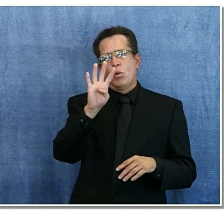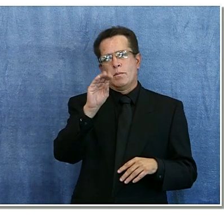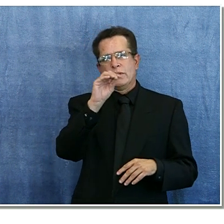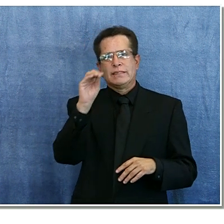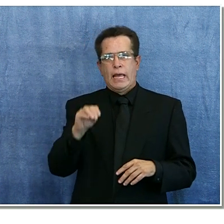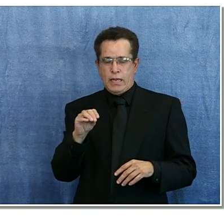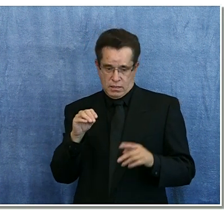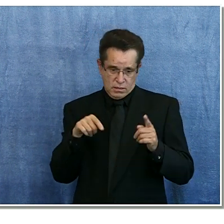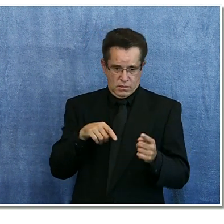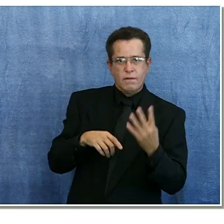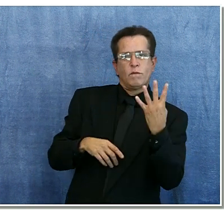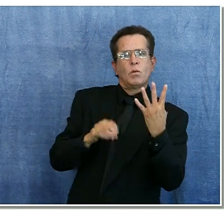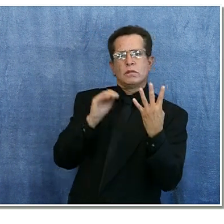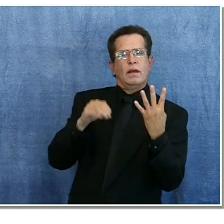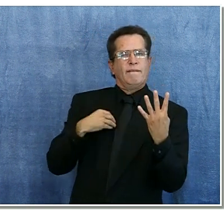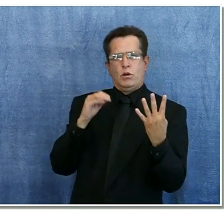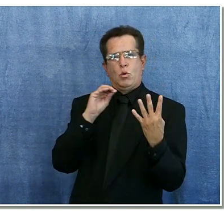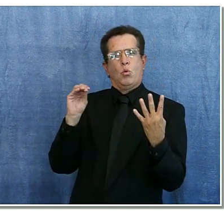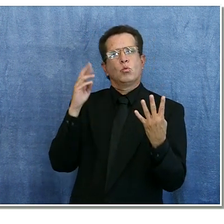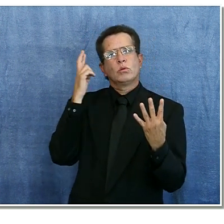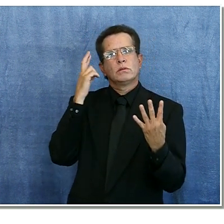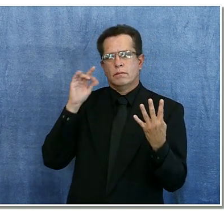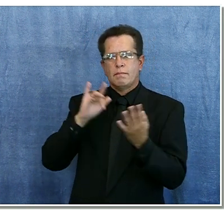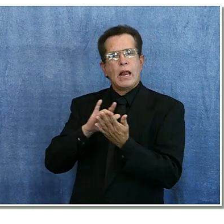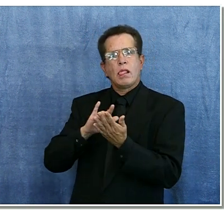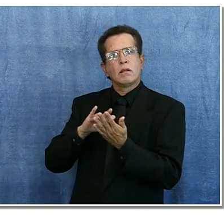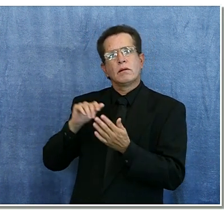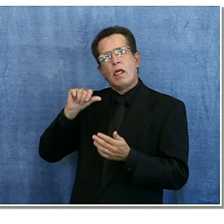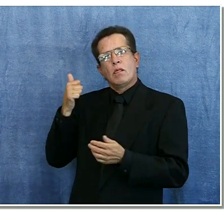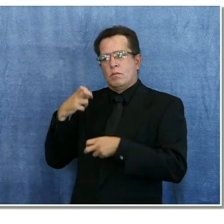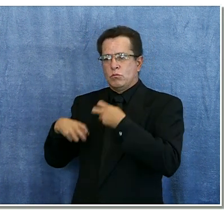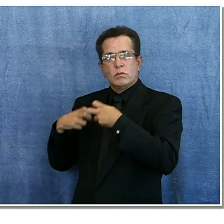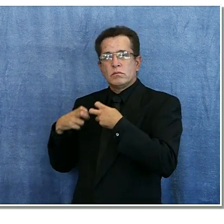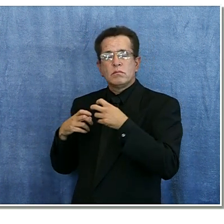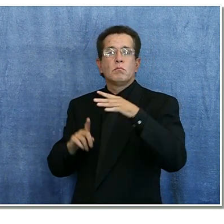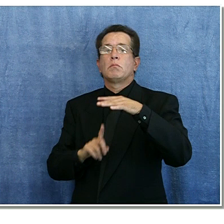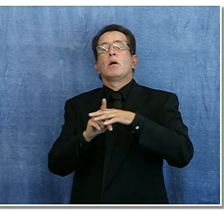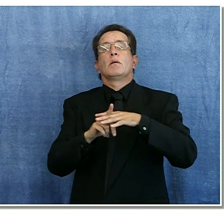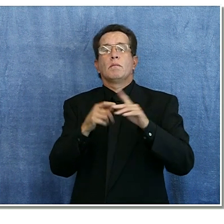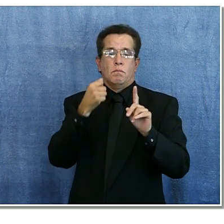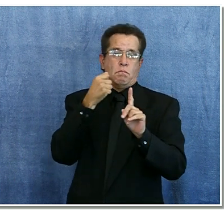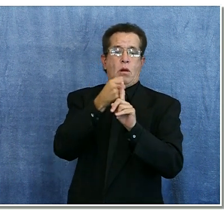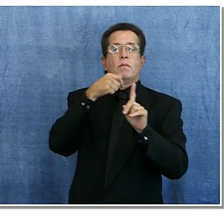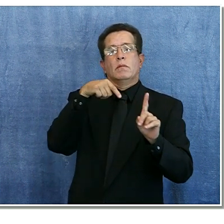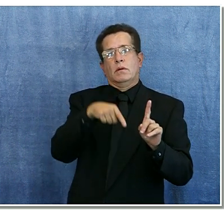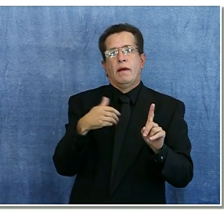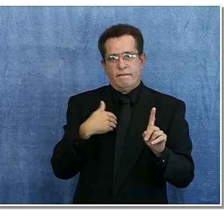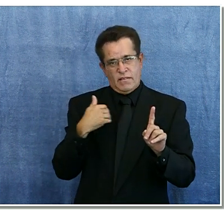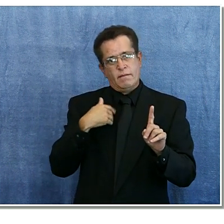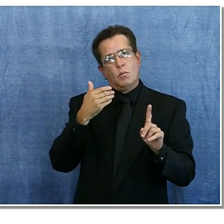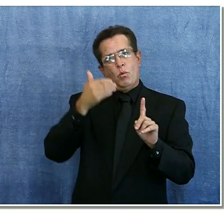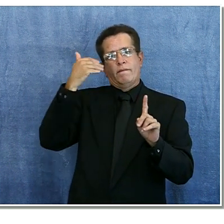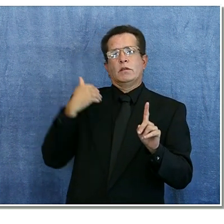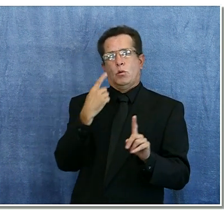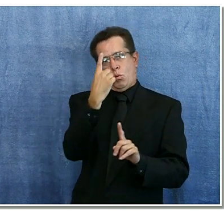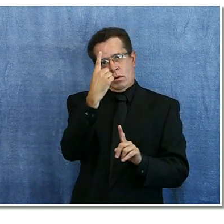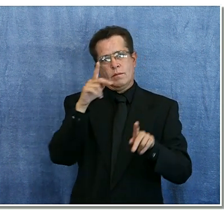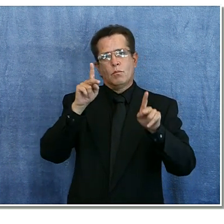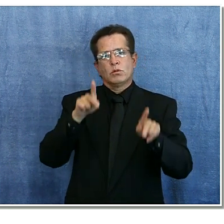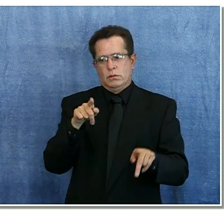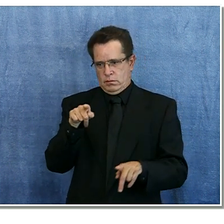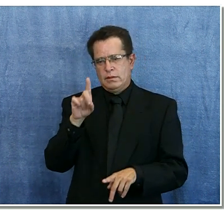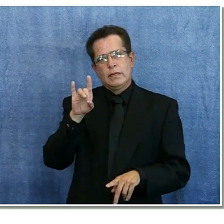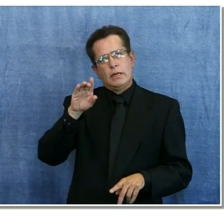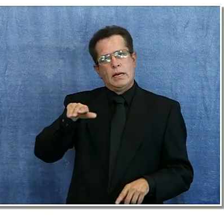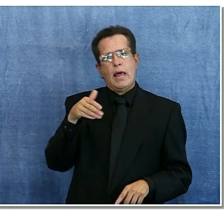number, had no underlying medical conditions. Previously, we had one individual that had died